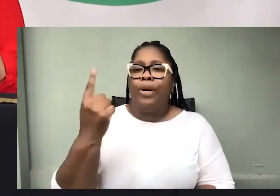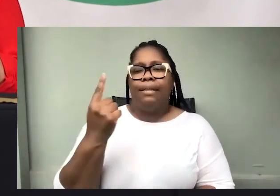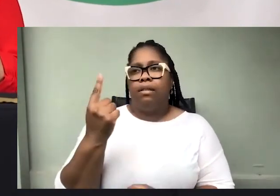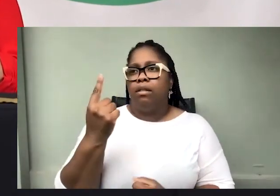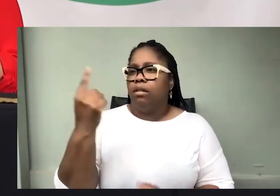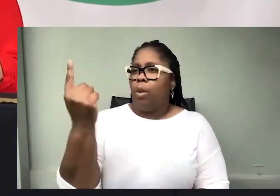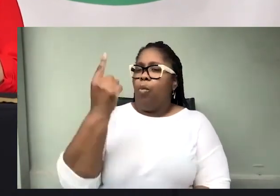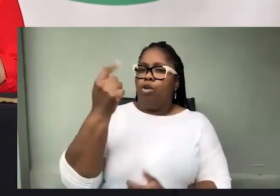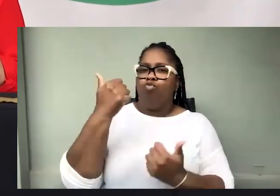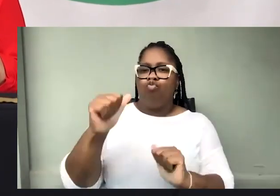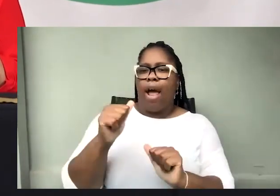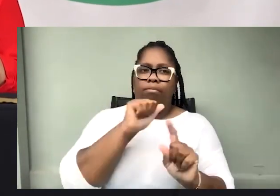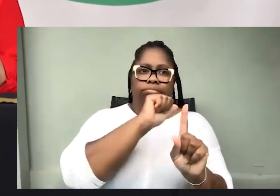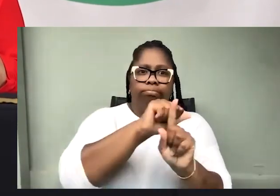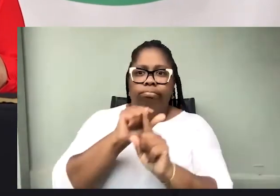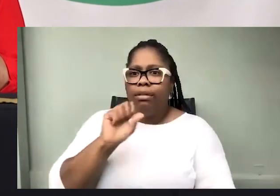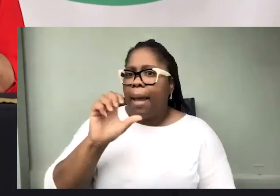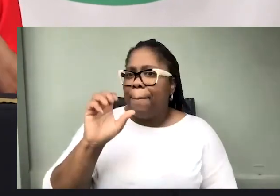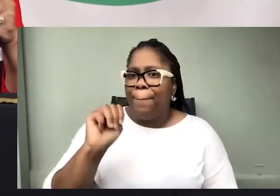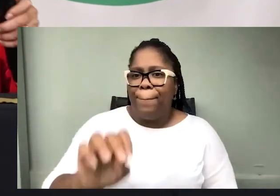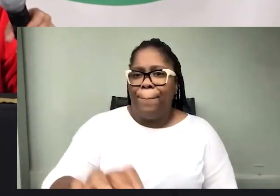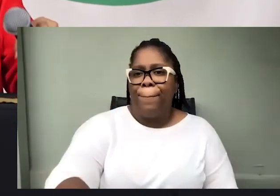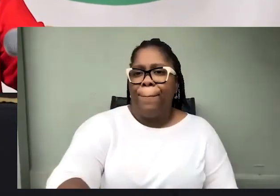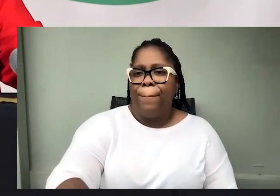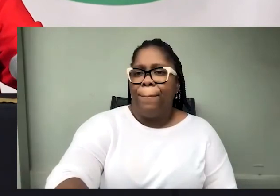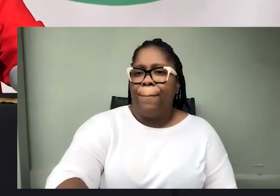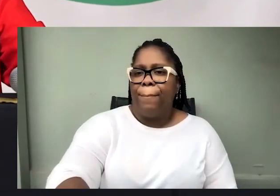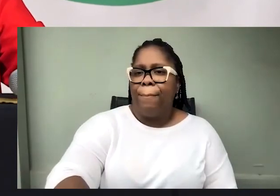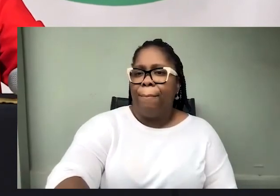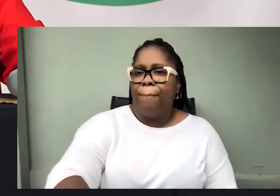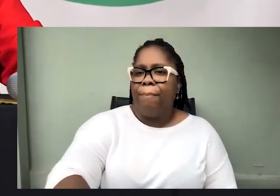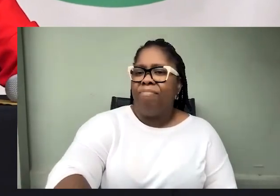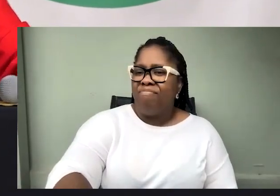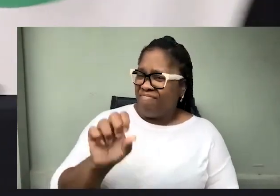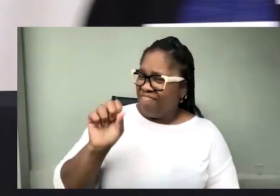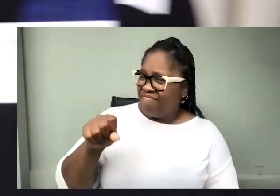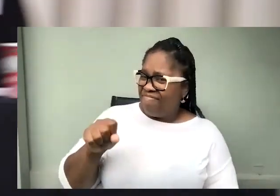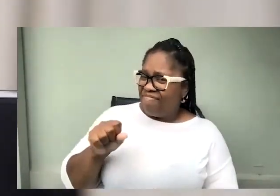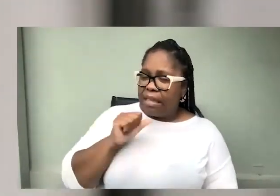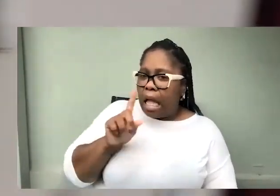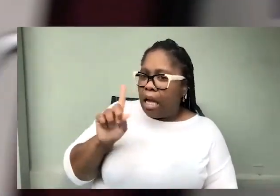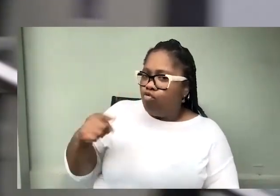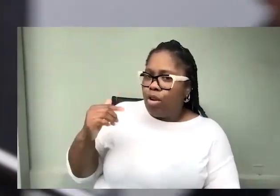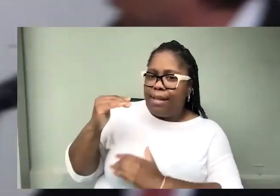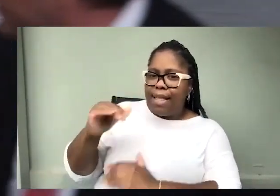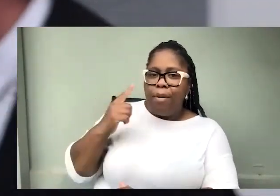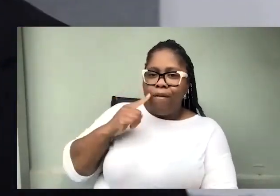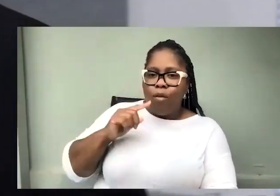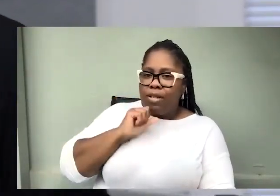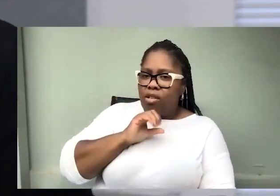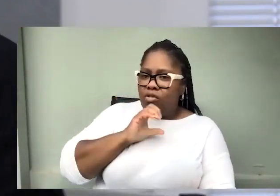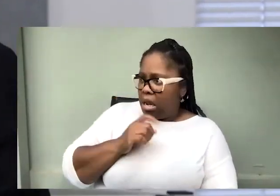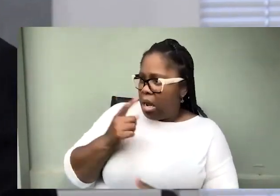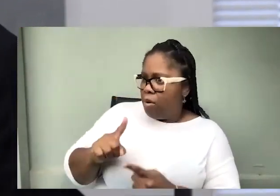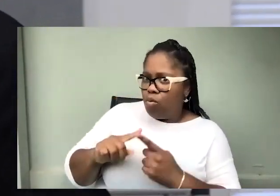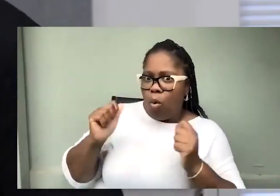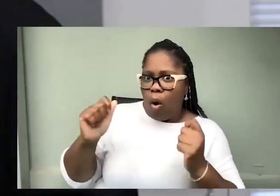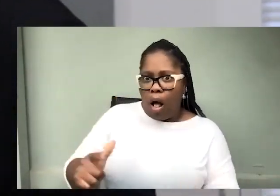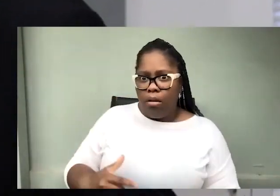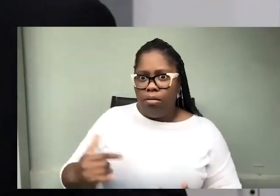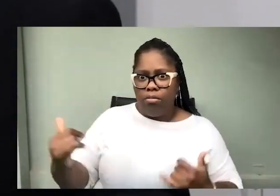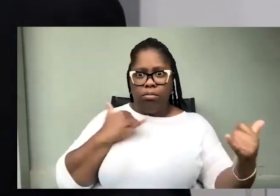to scam or fraud you. Absolutely. I don't think it's not limited to the older aging. It's everybody. I get several calls a